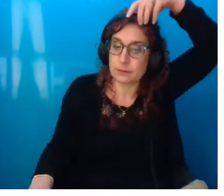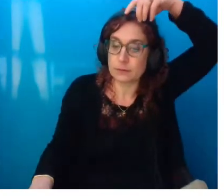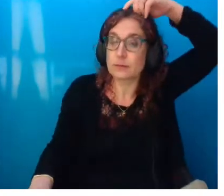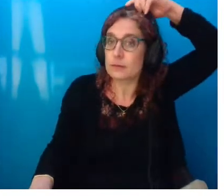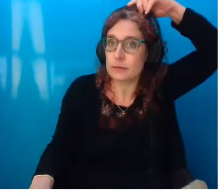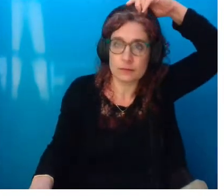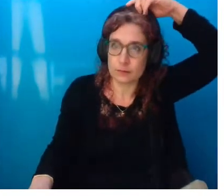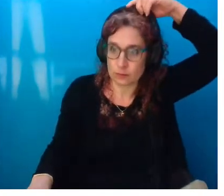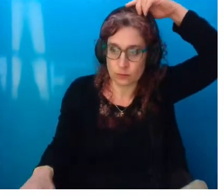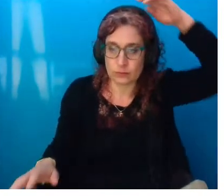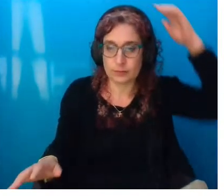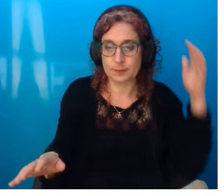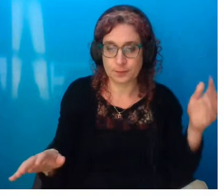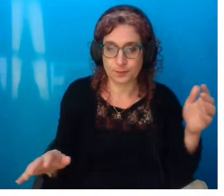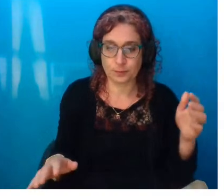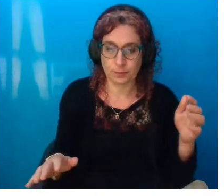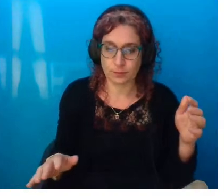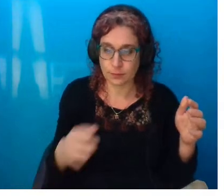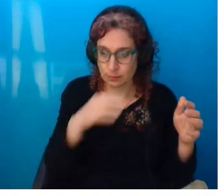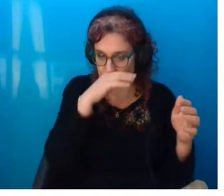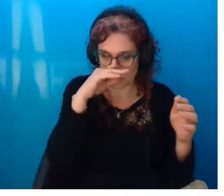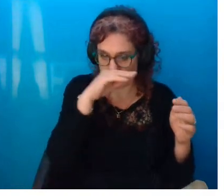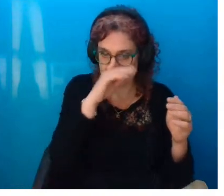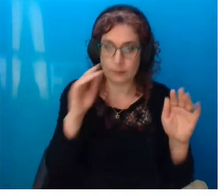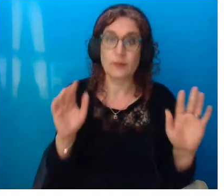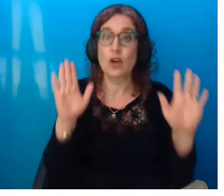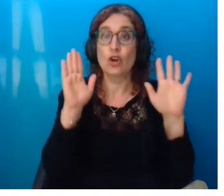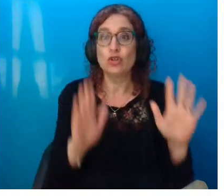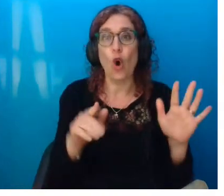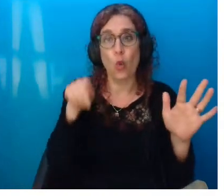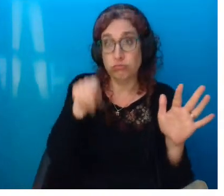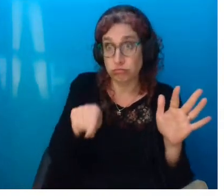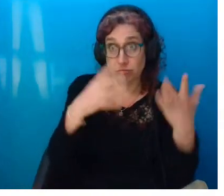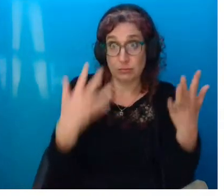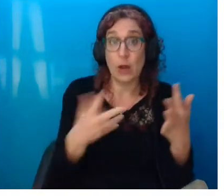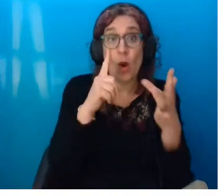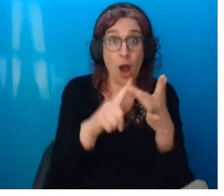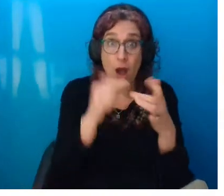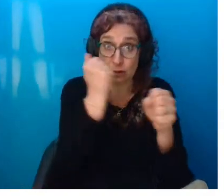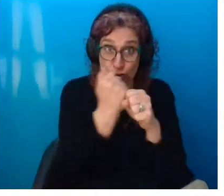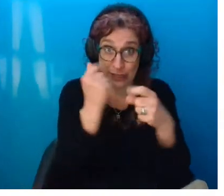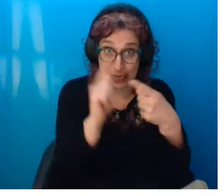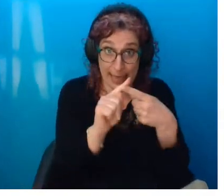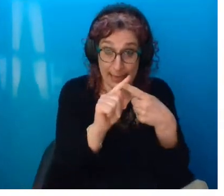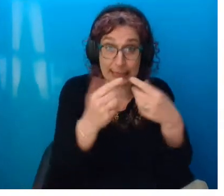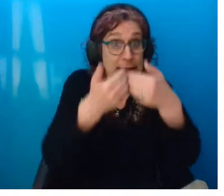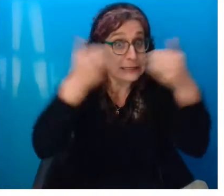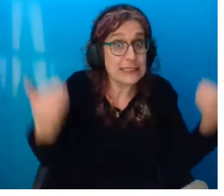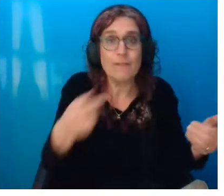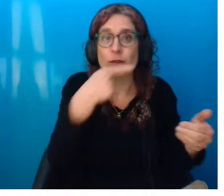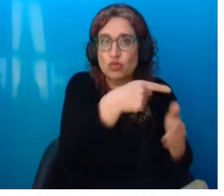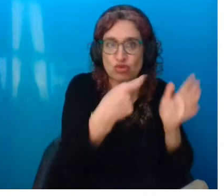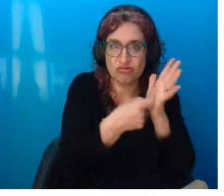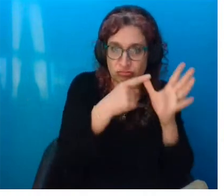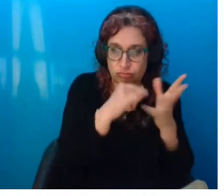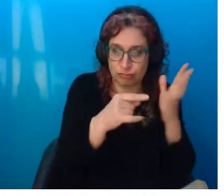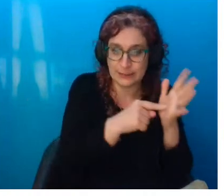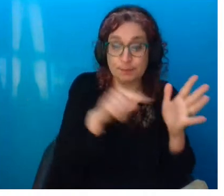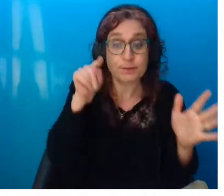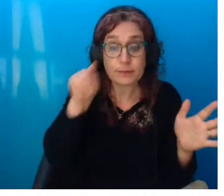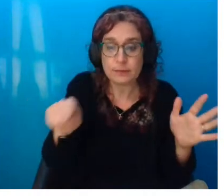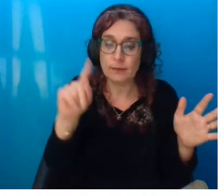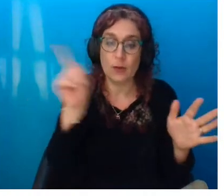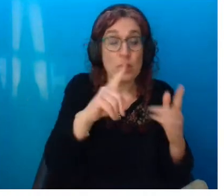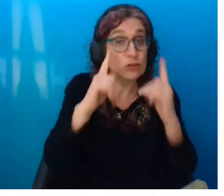So a better term rather than RAS is specific IgE. And in this, we are measuring the body's IgE response to an